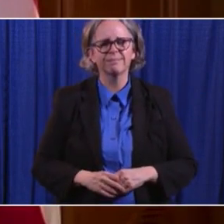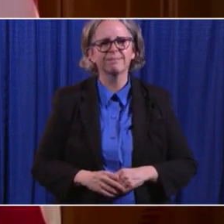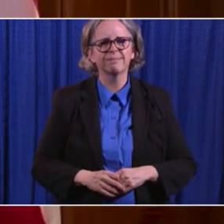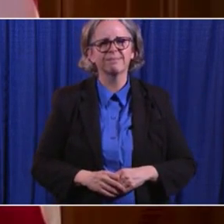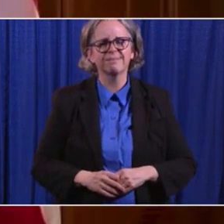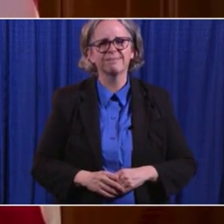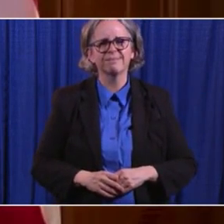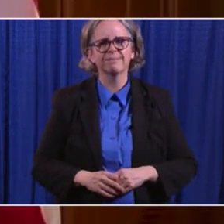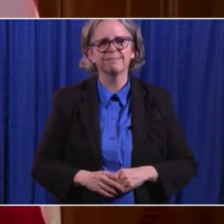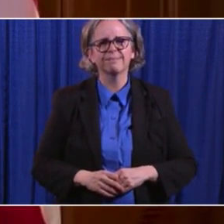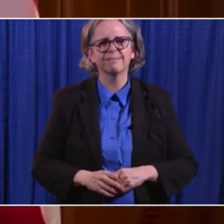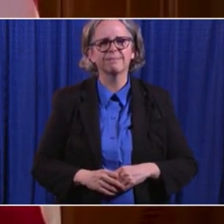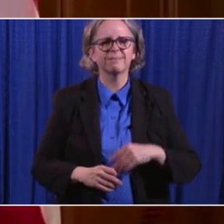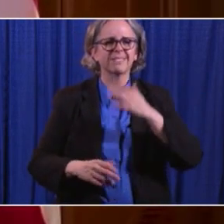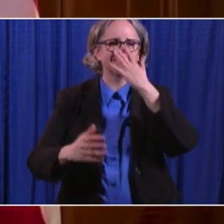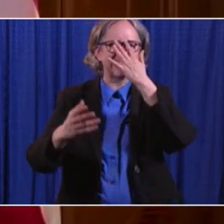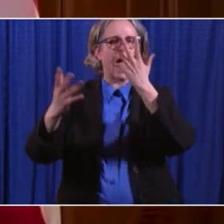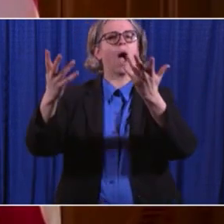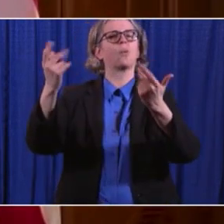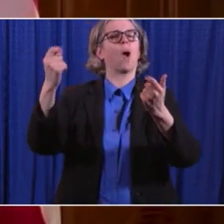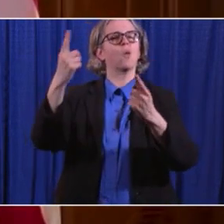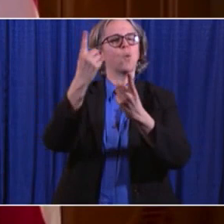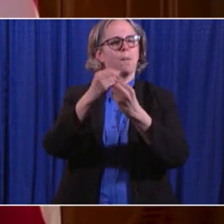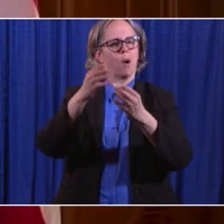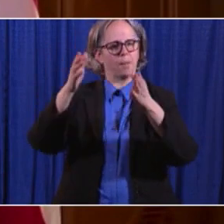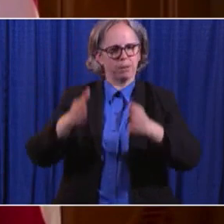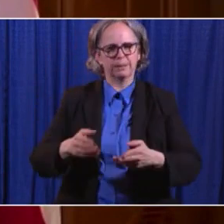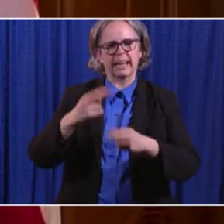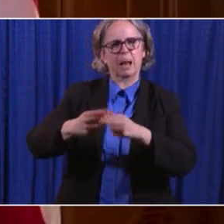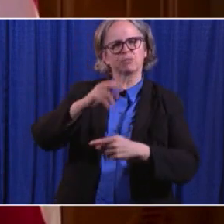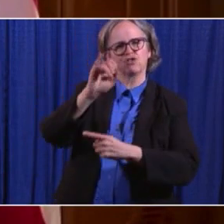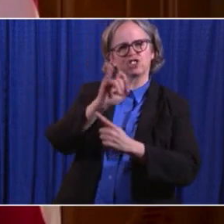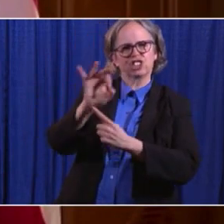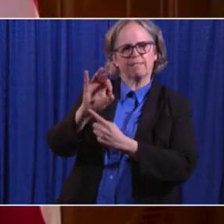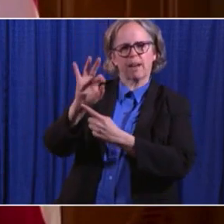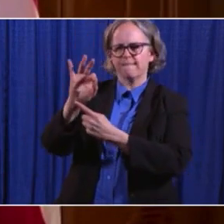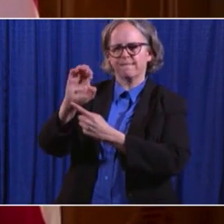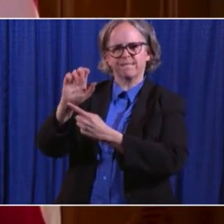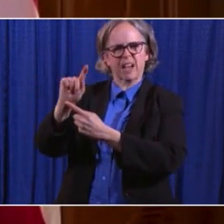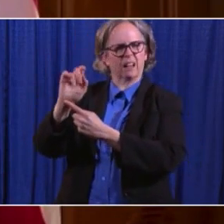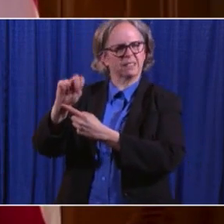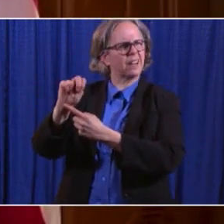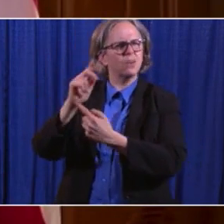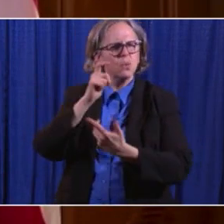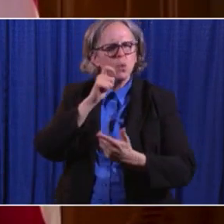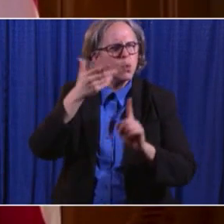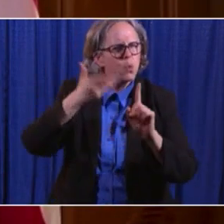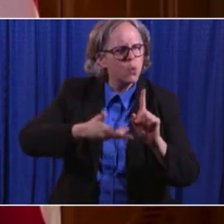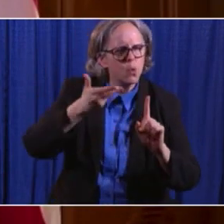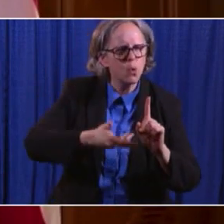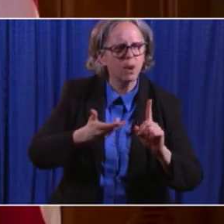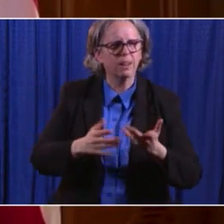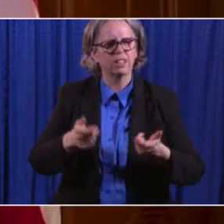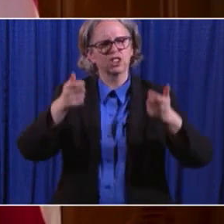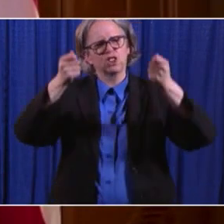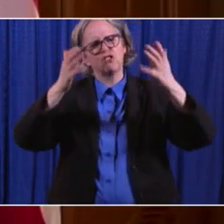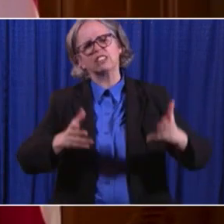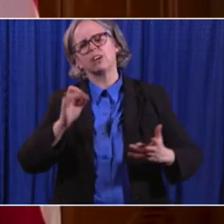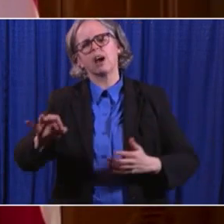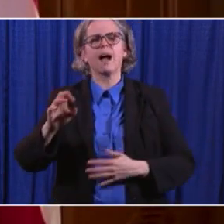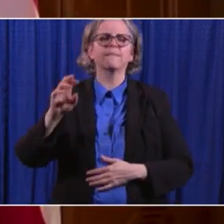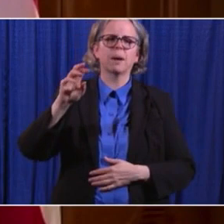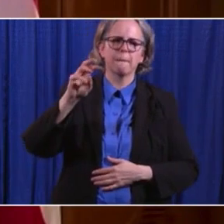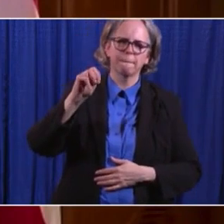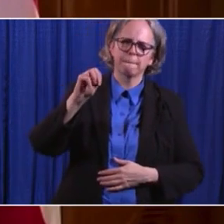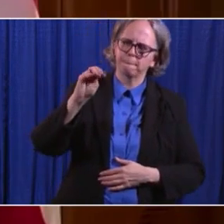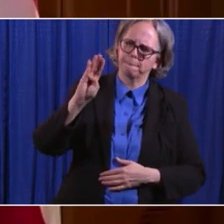Finally, Jeff Felton joins us today. Jeff Felton is the Director of Belmont County Jobs and Family Services. Jeff, thank